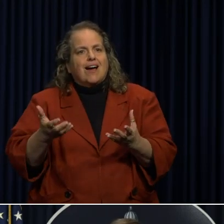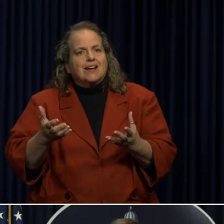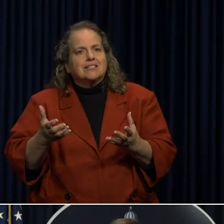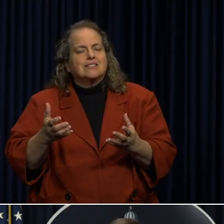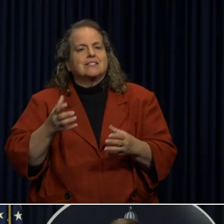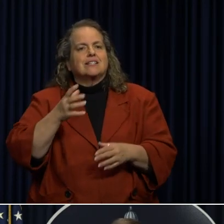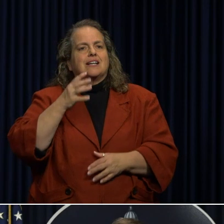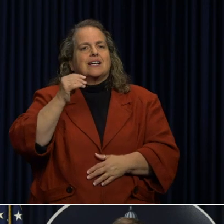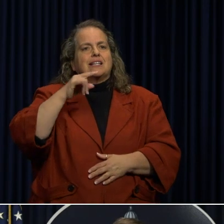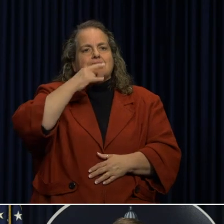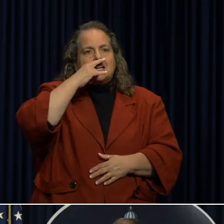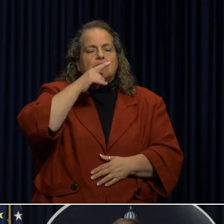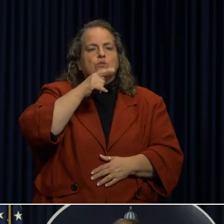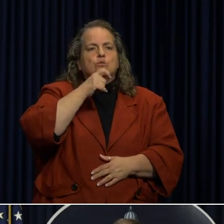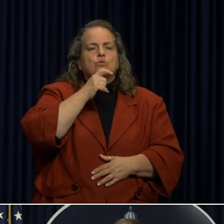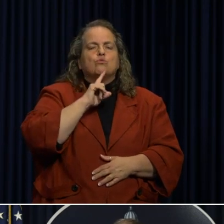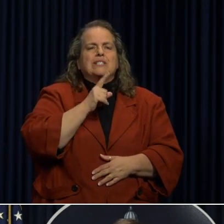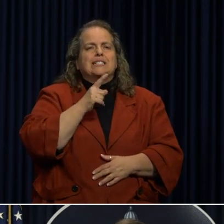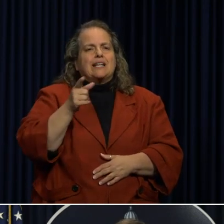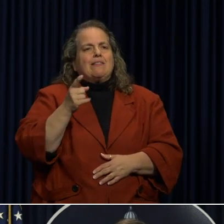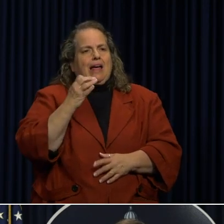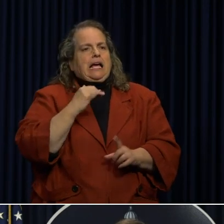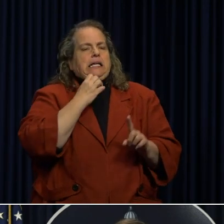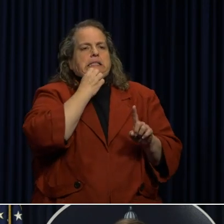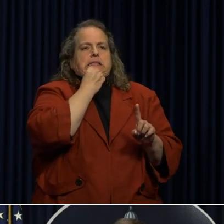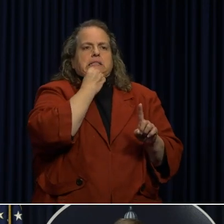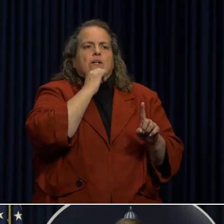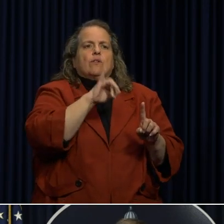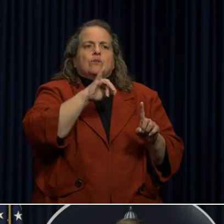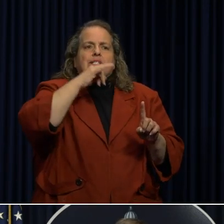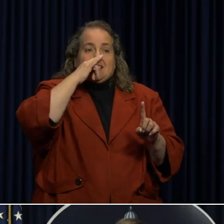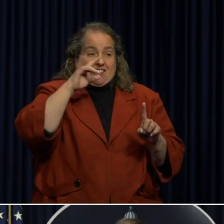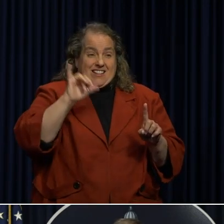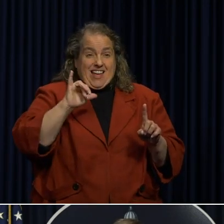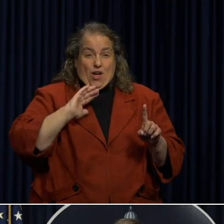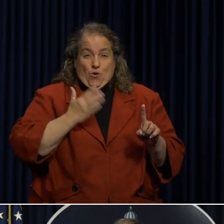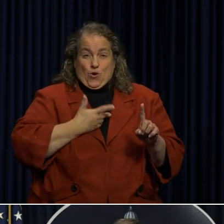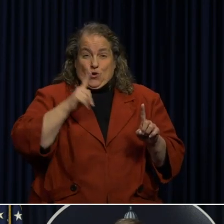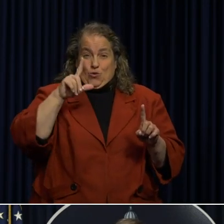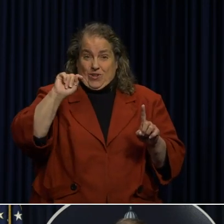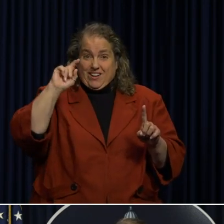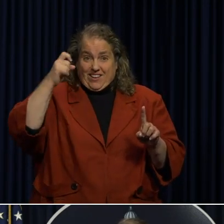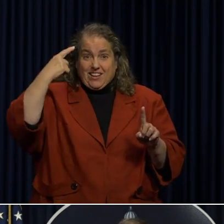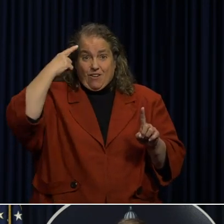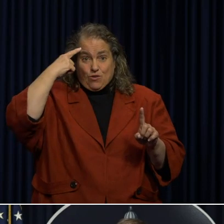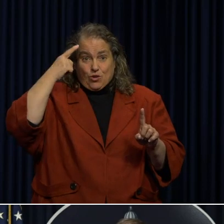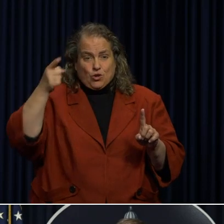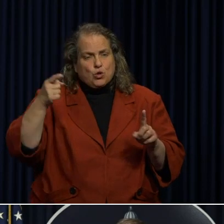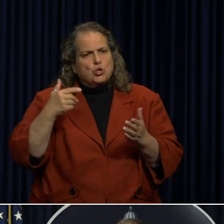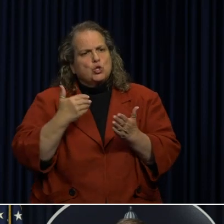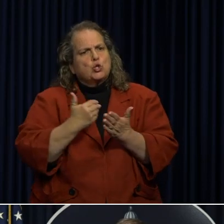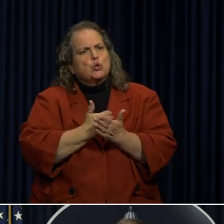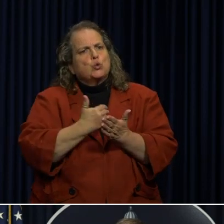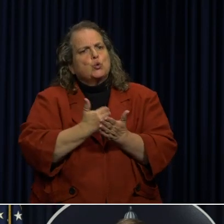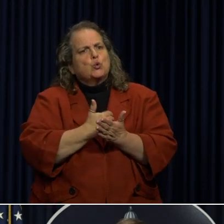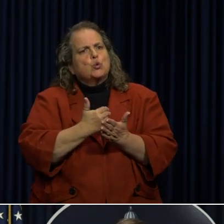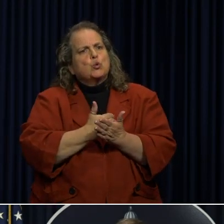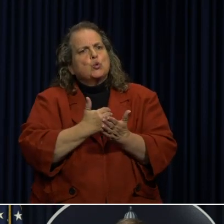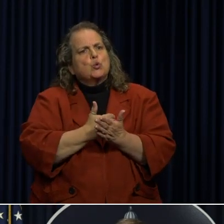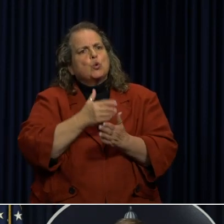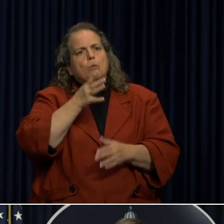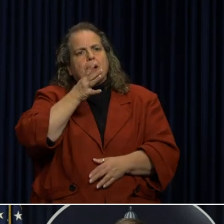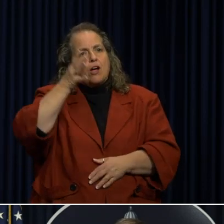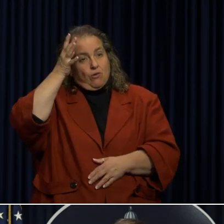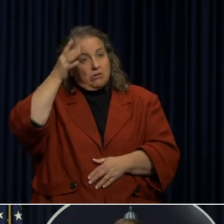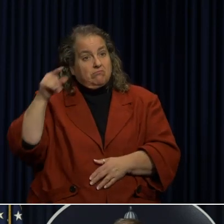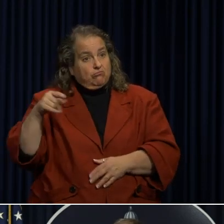kids that they care so deeply about. But here, like our Lieutenant Governor, is another new parent that right